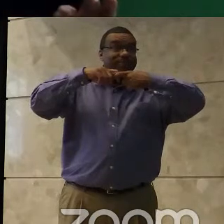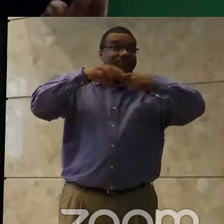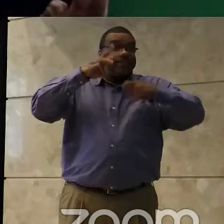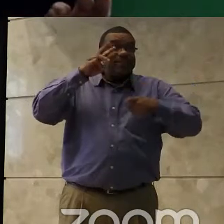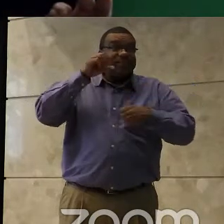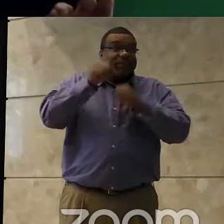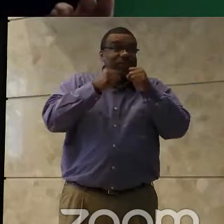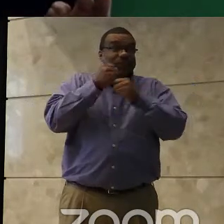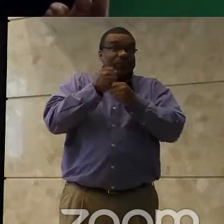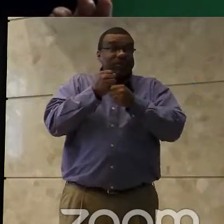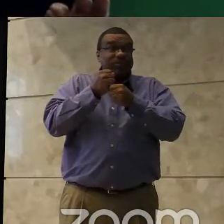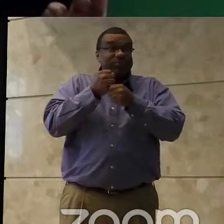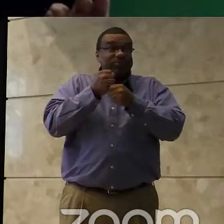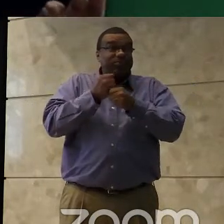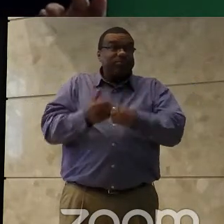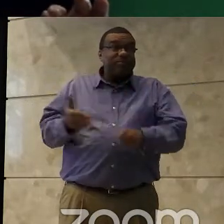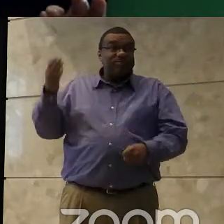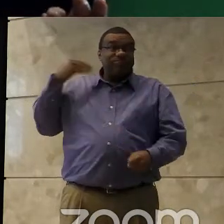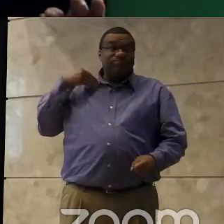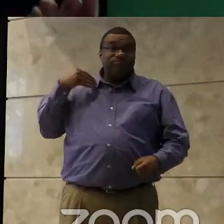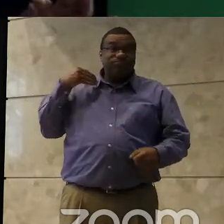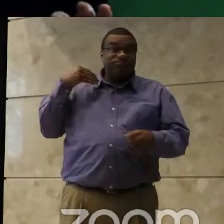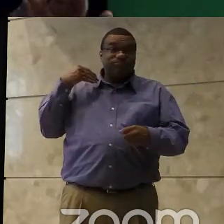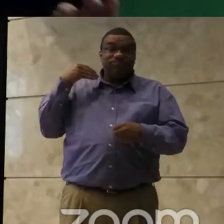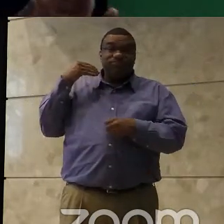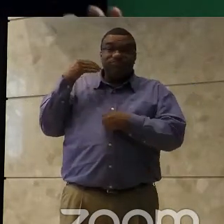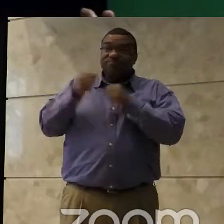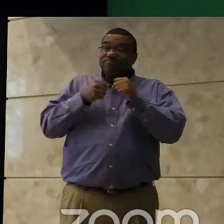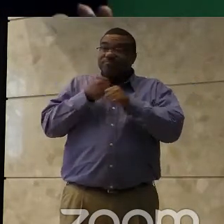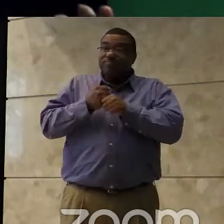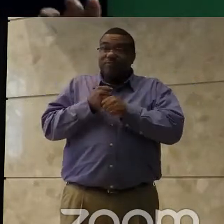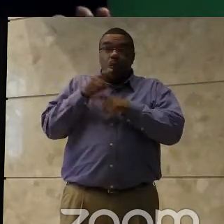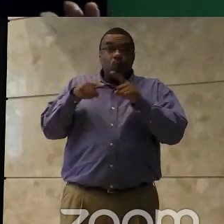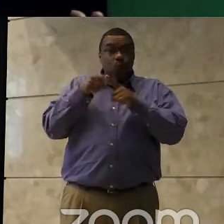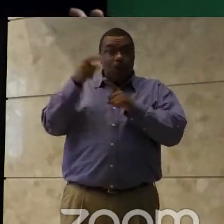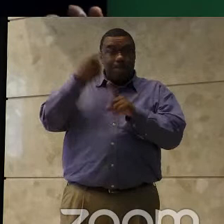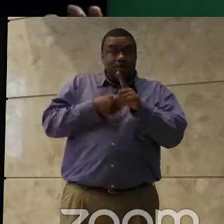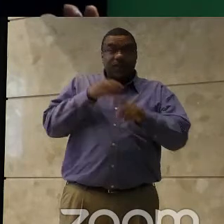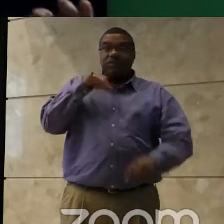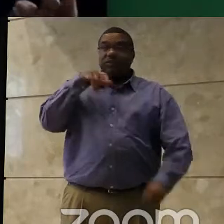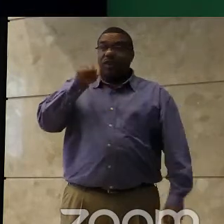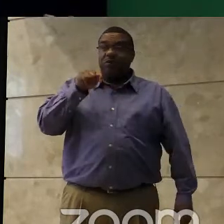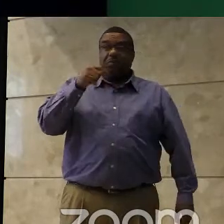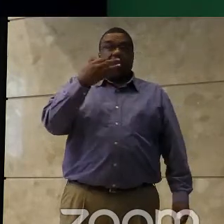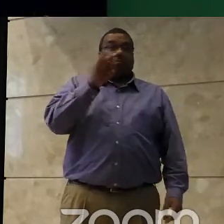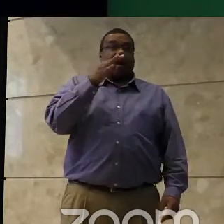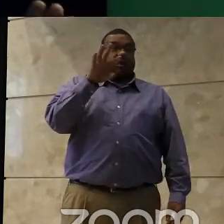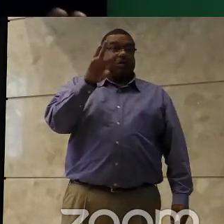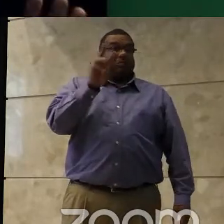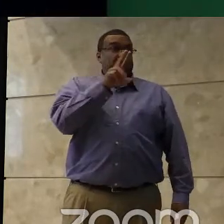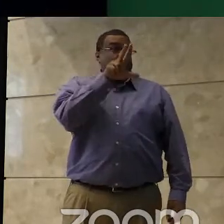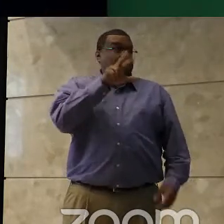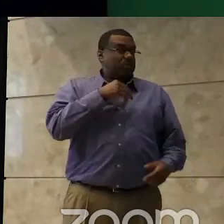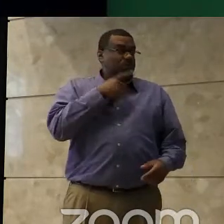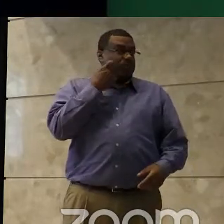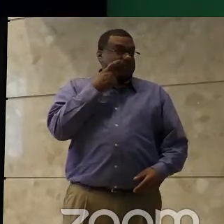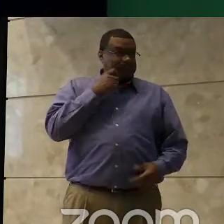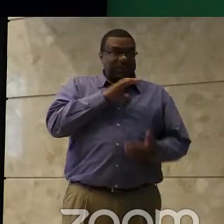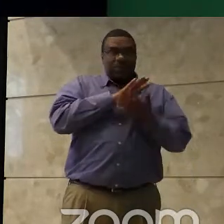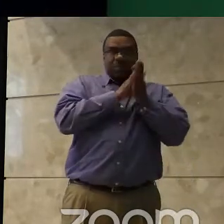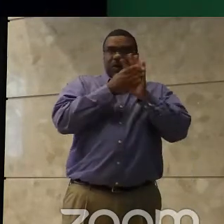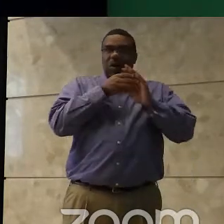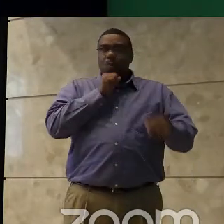ago. 60 years ago in September of 1963, I was just turning